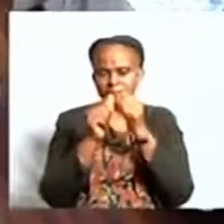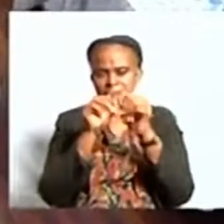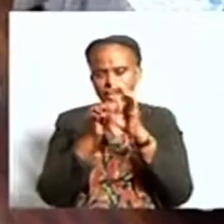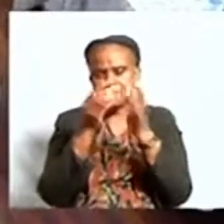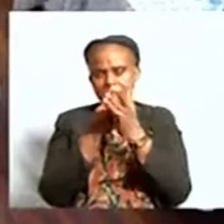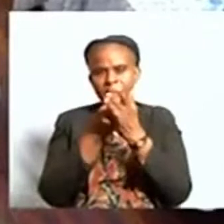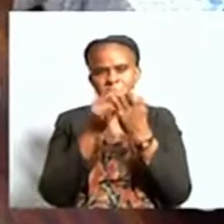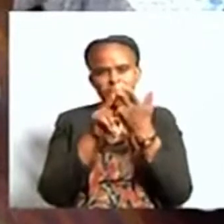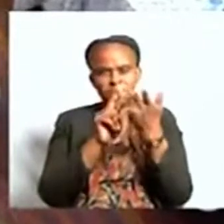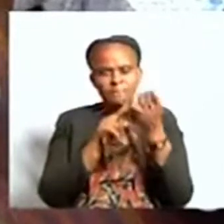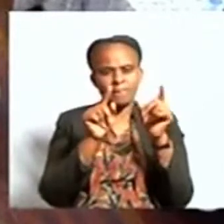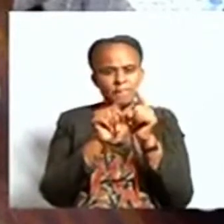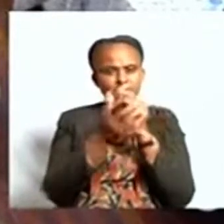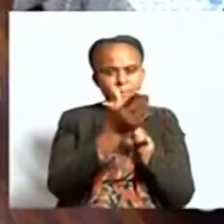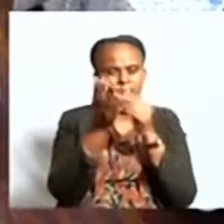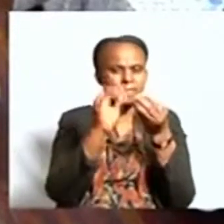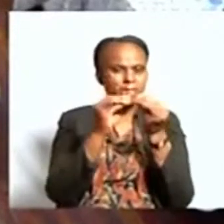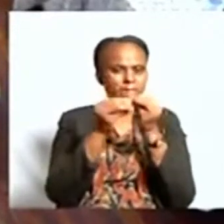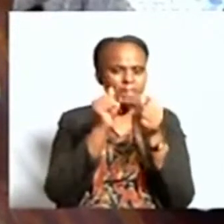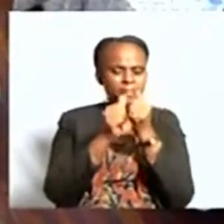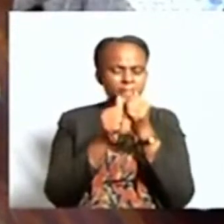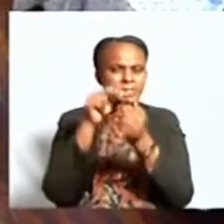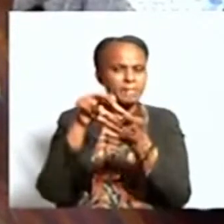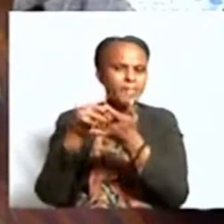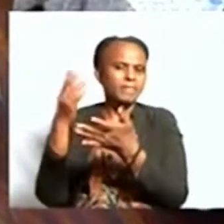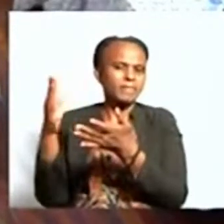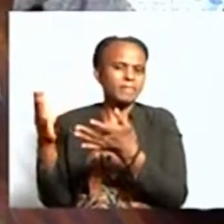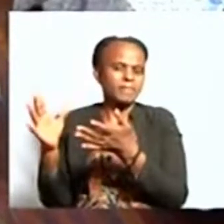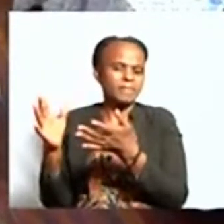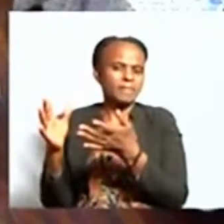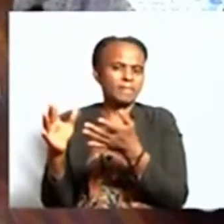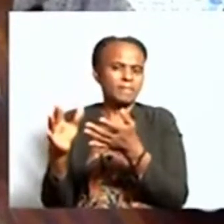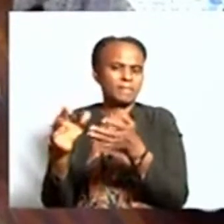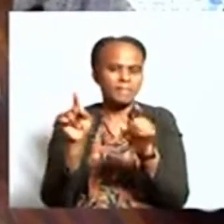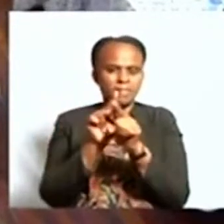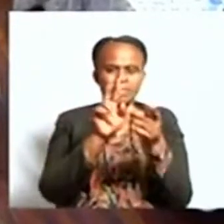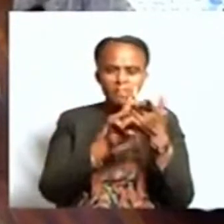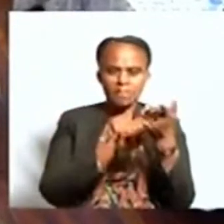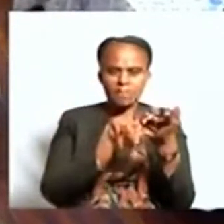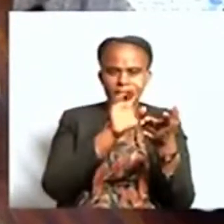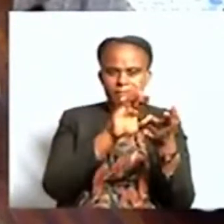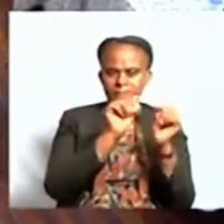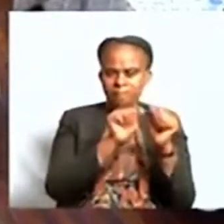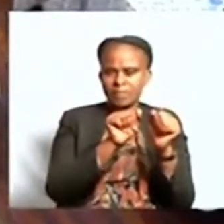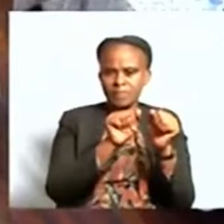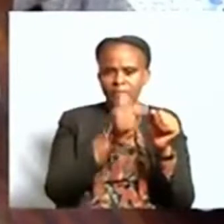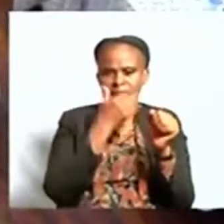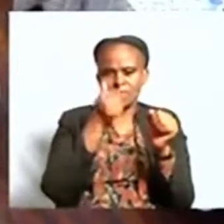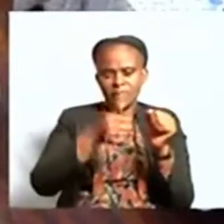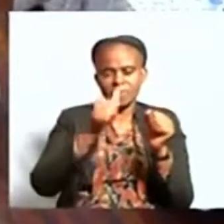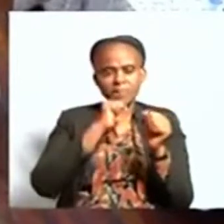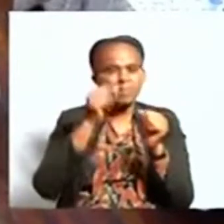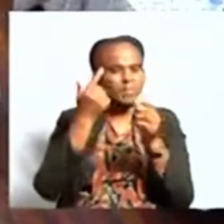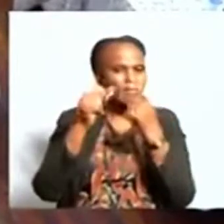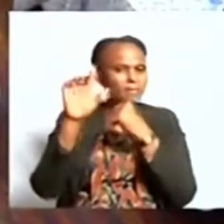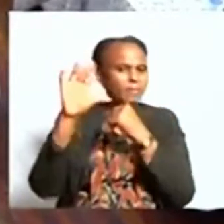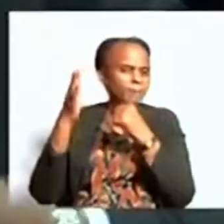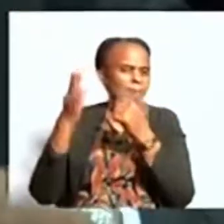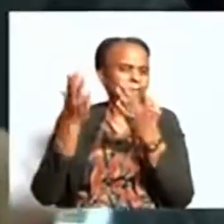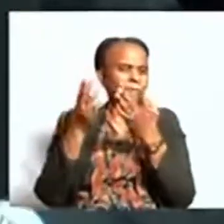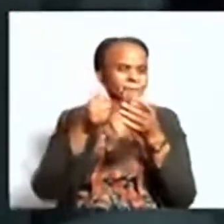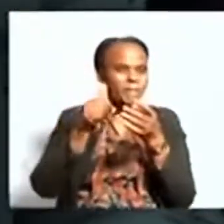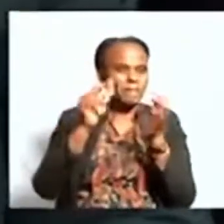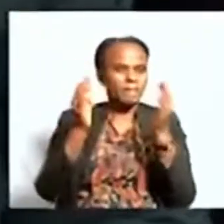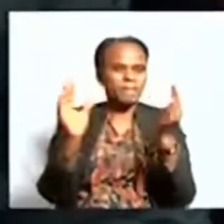report, and those are the figures that stand to be audited and to be reported. So I think let them not take us back that they